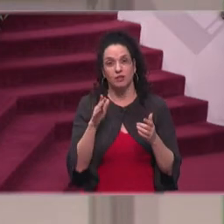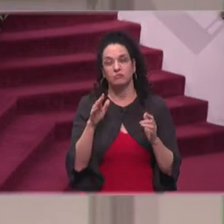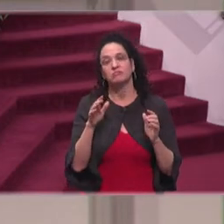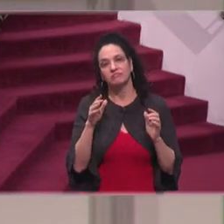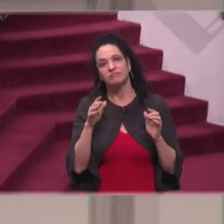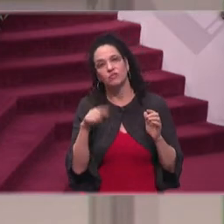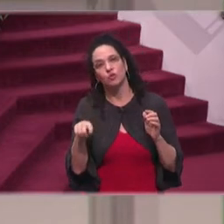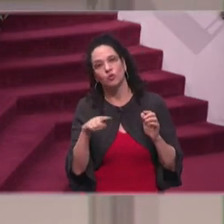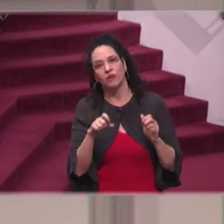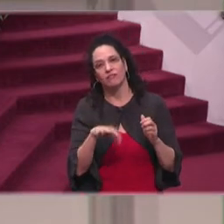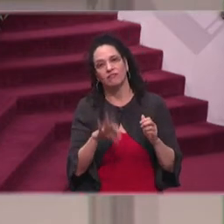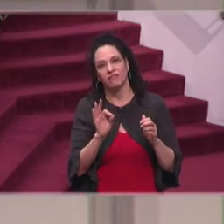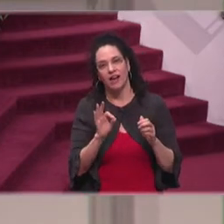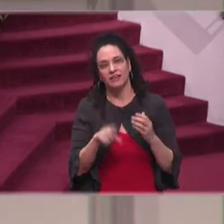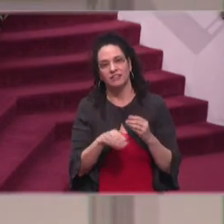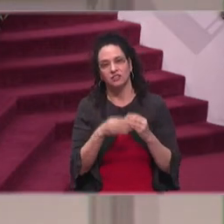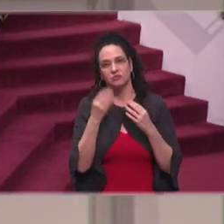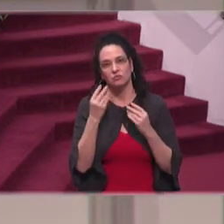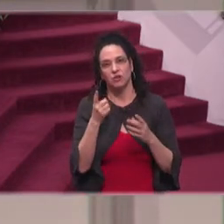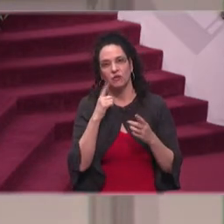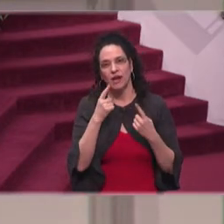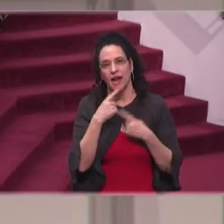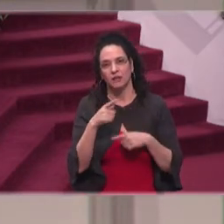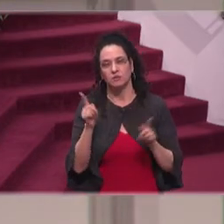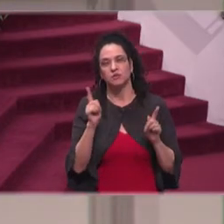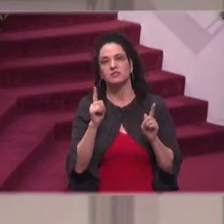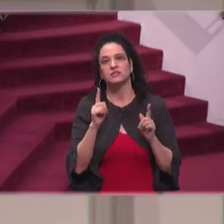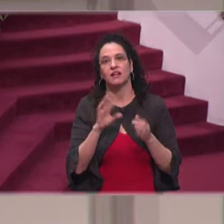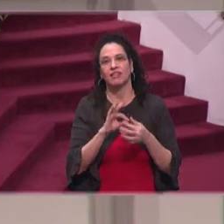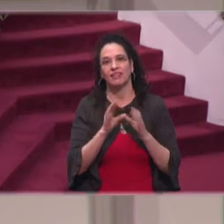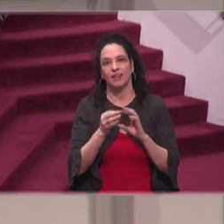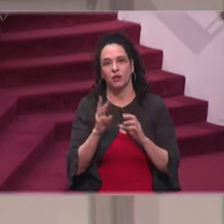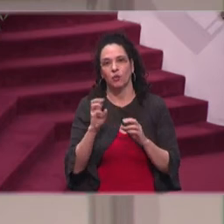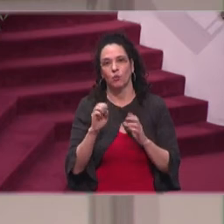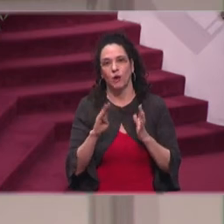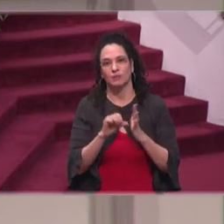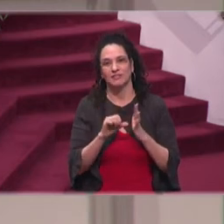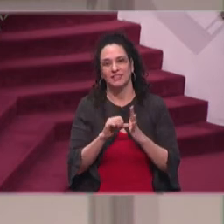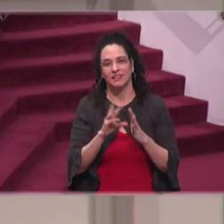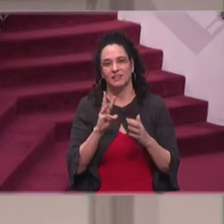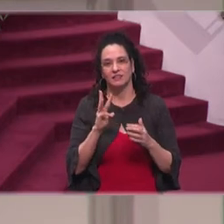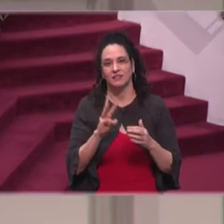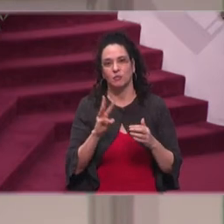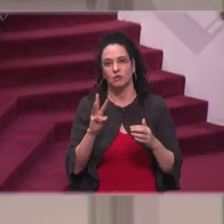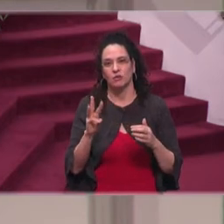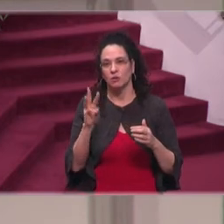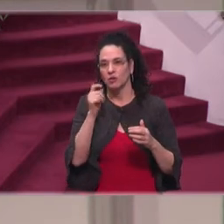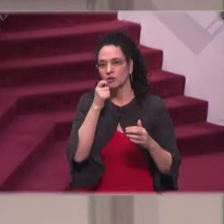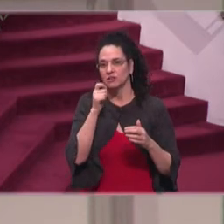information on these announcements on the announcement link on the website at